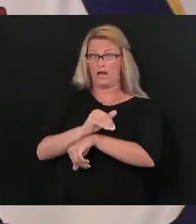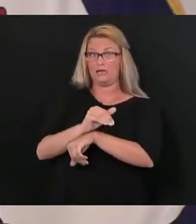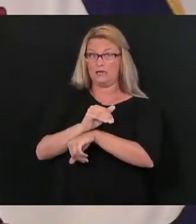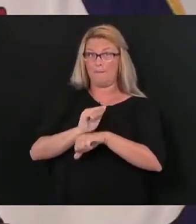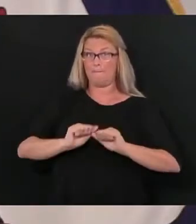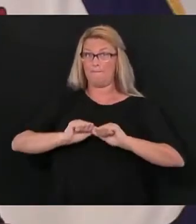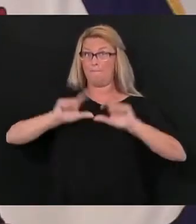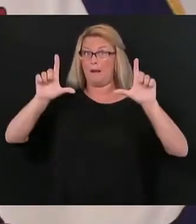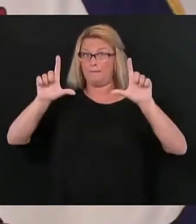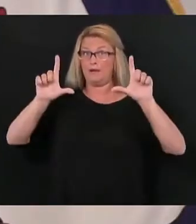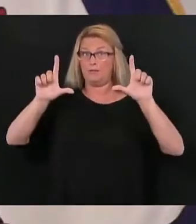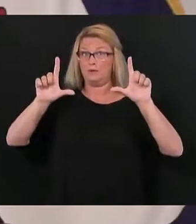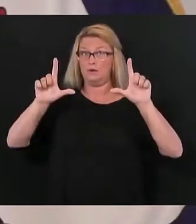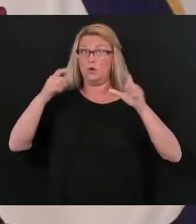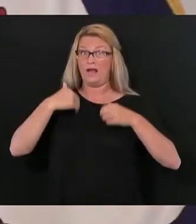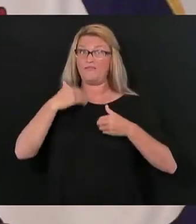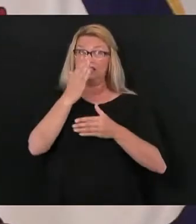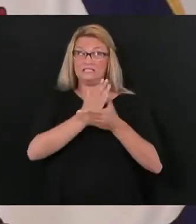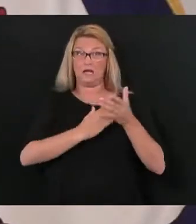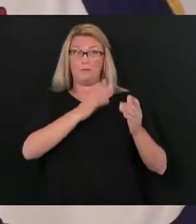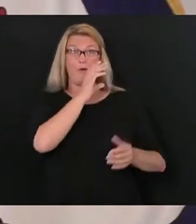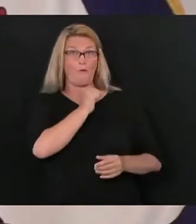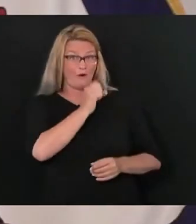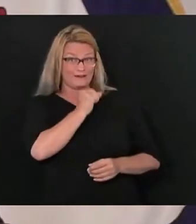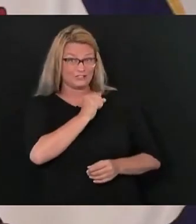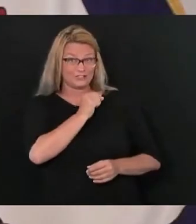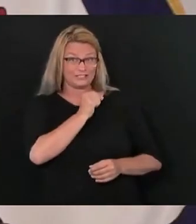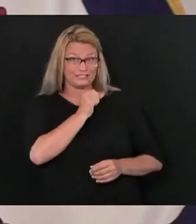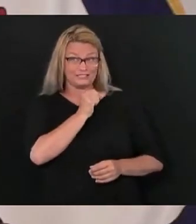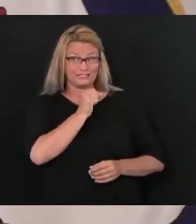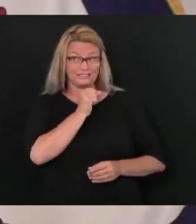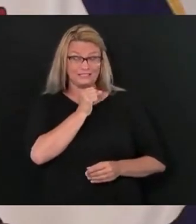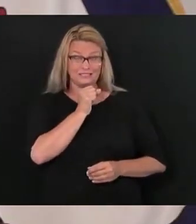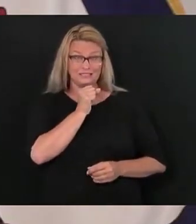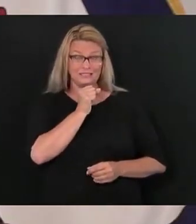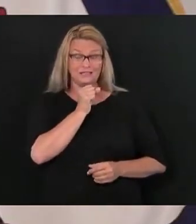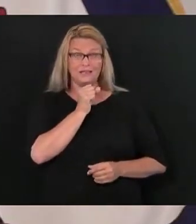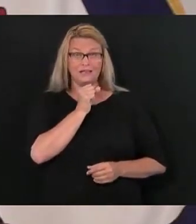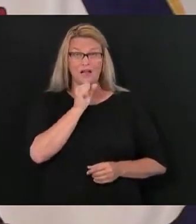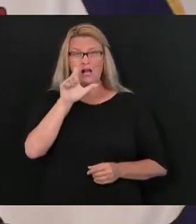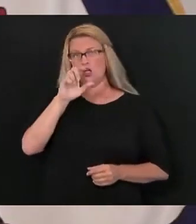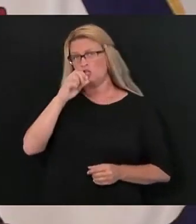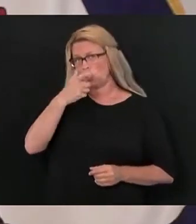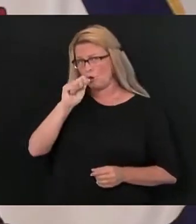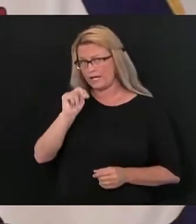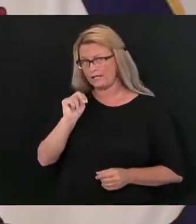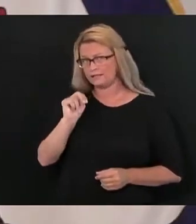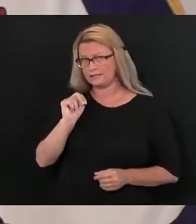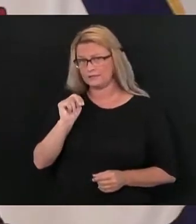had counties in the orange. We had, I think, Logan,